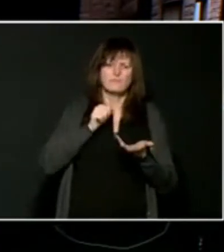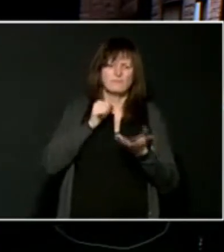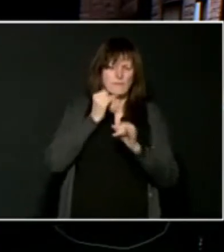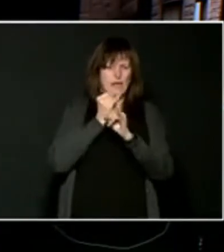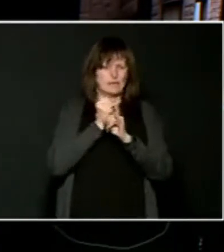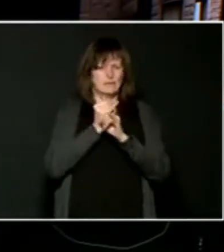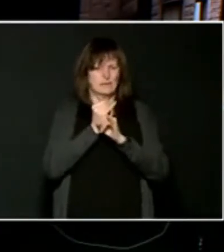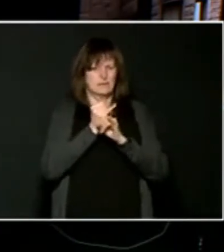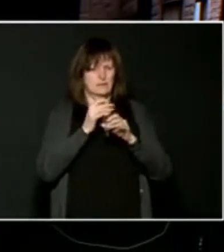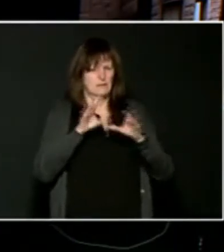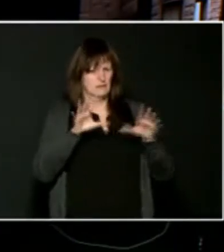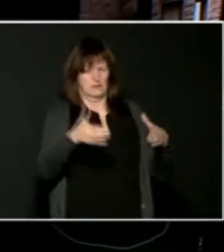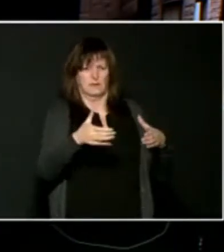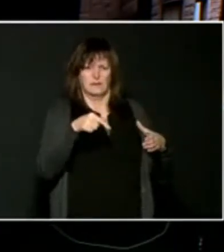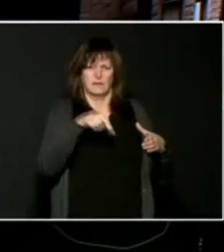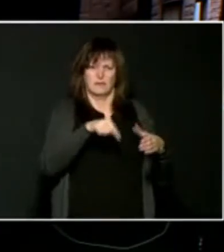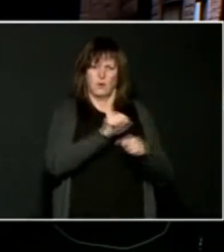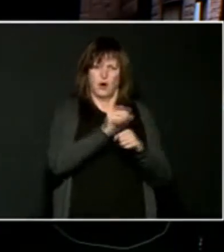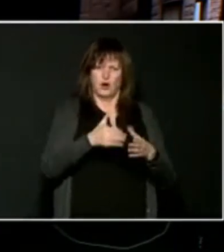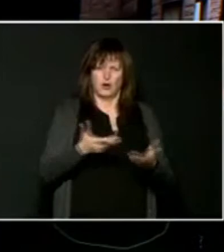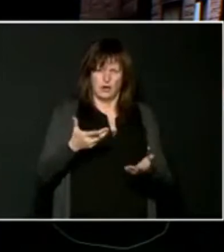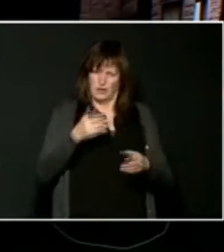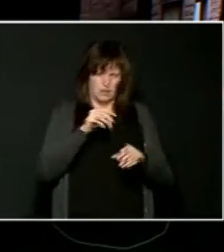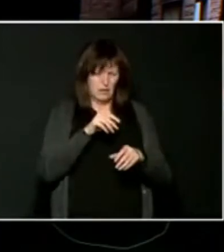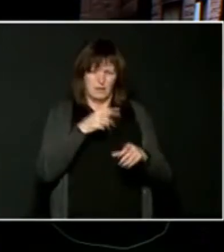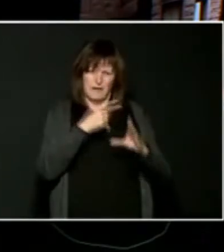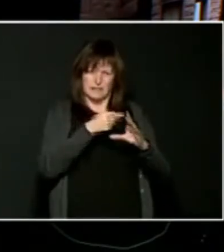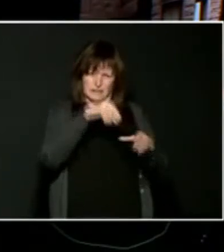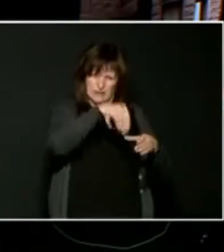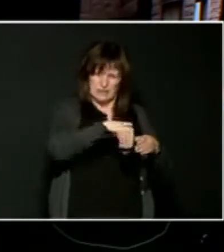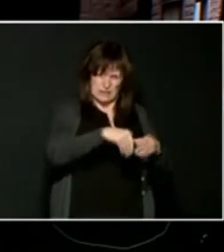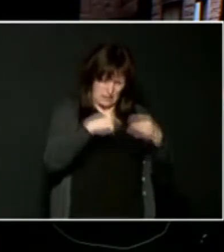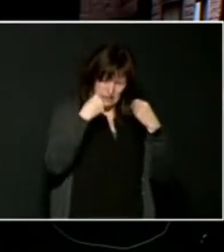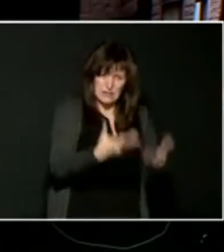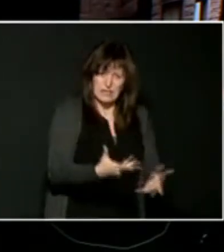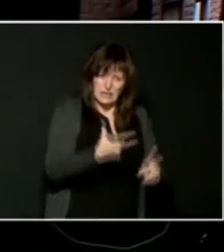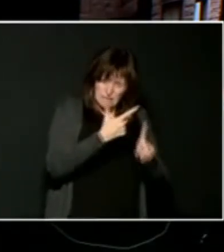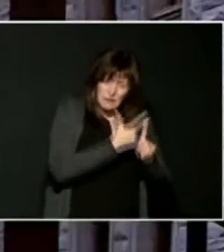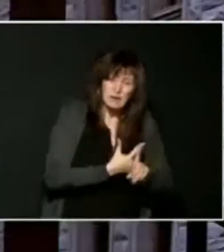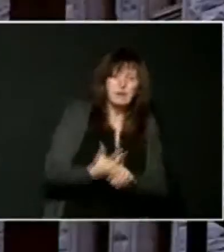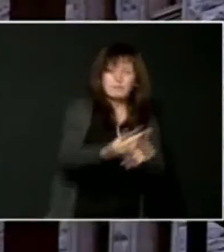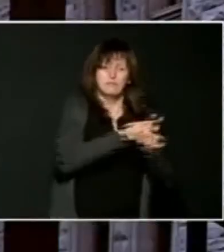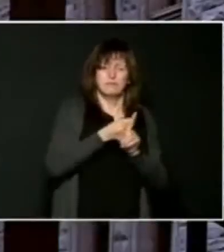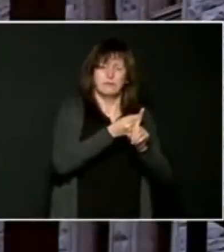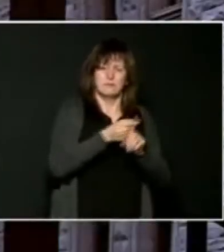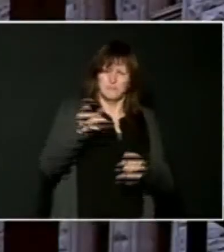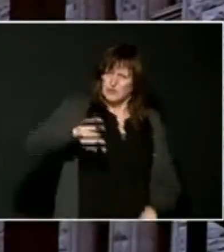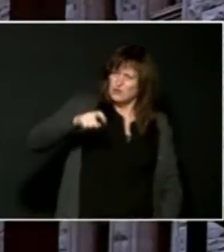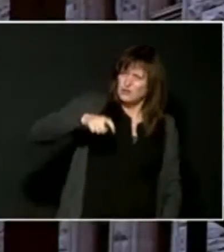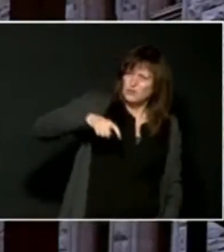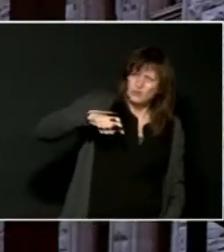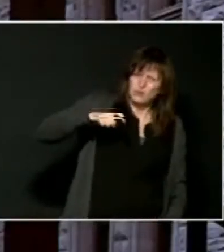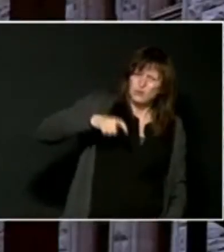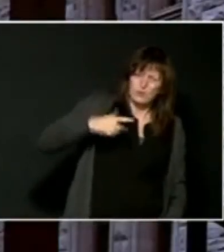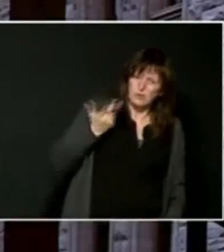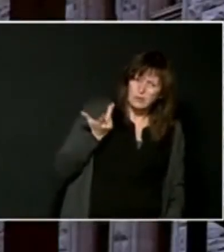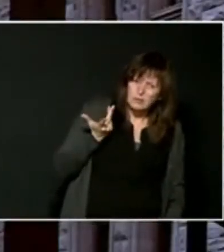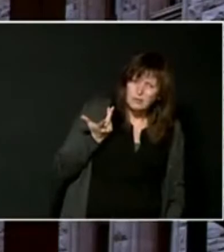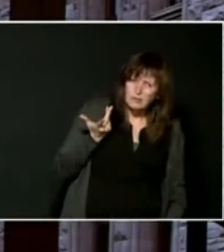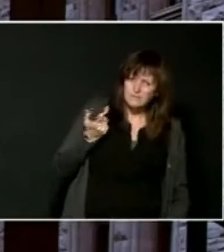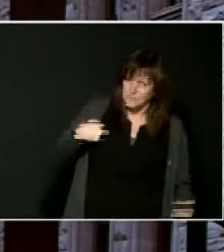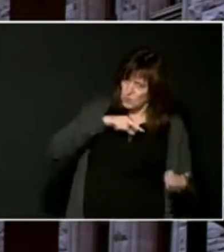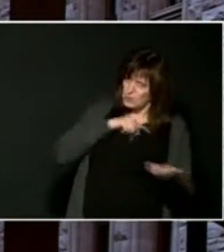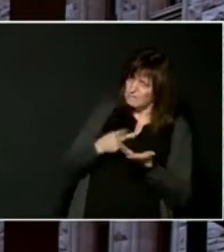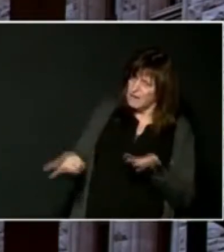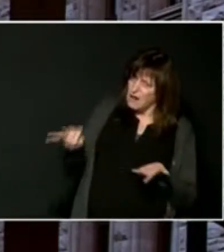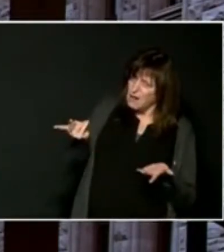sent right in there? Have we failed on this front? So, I mean, we